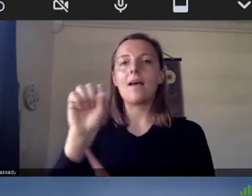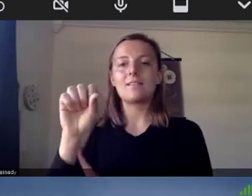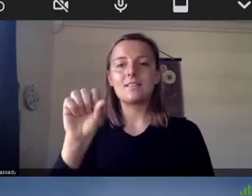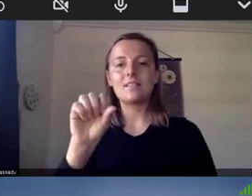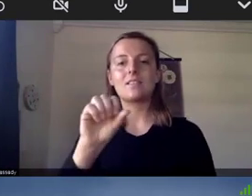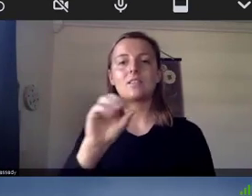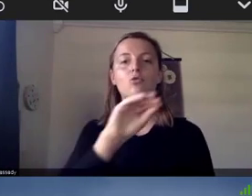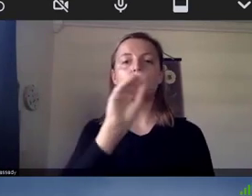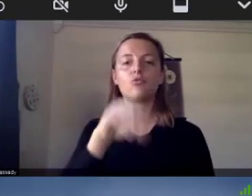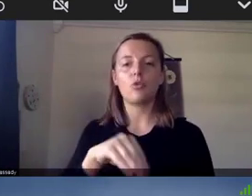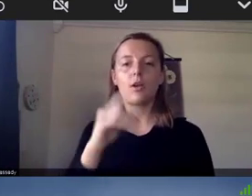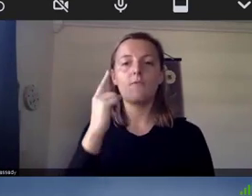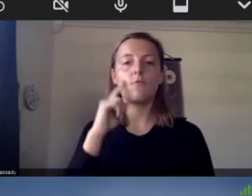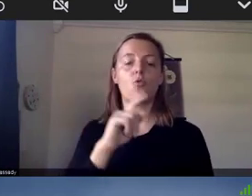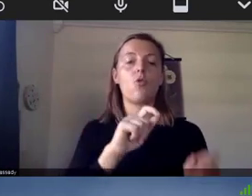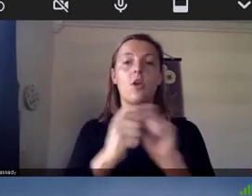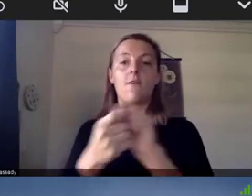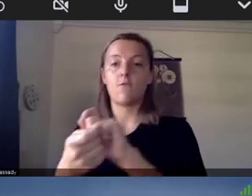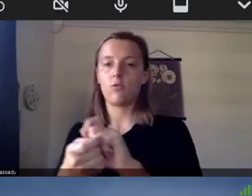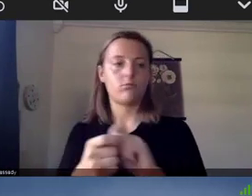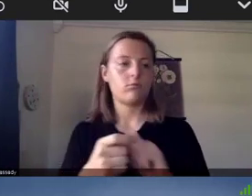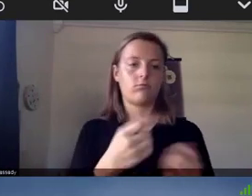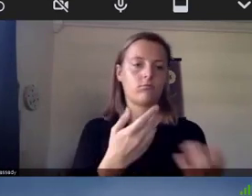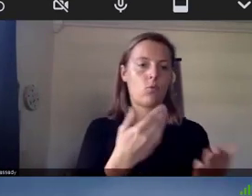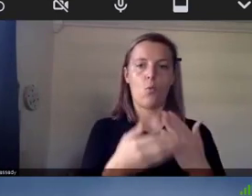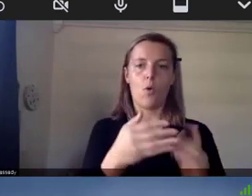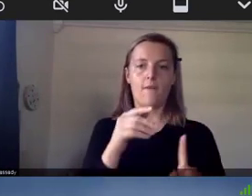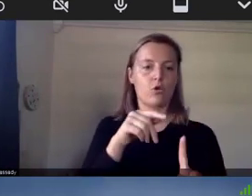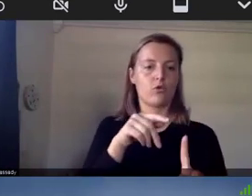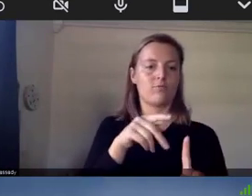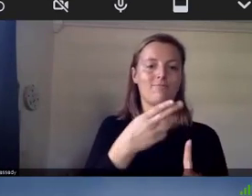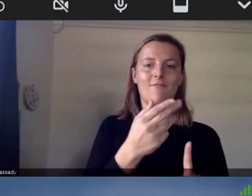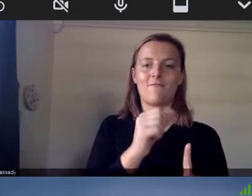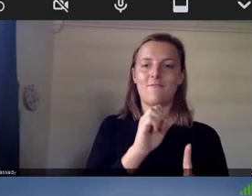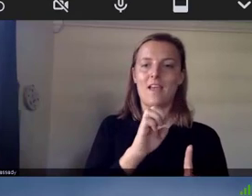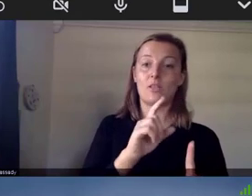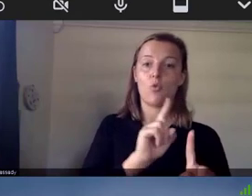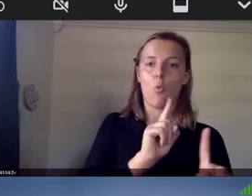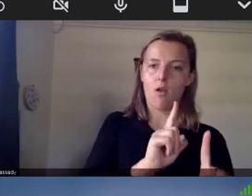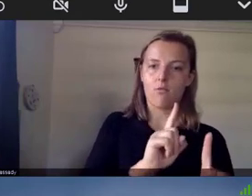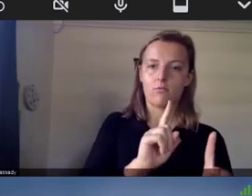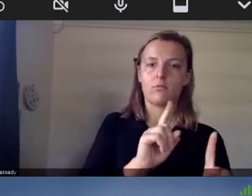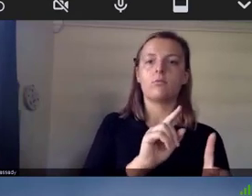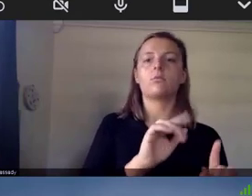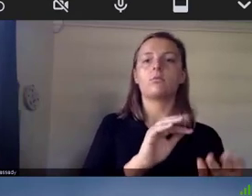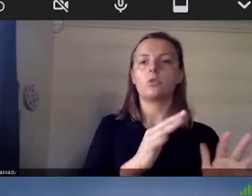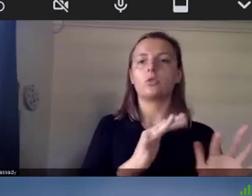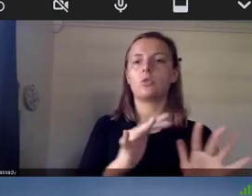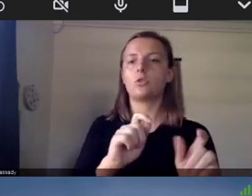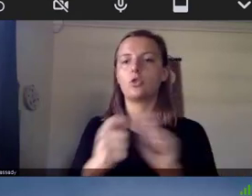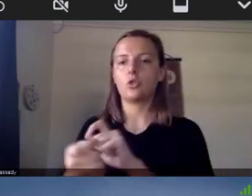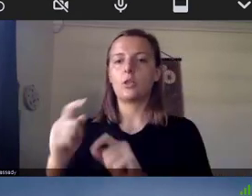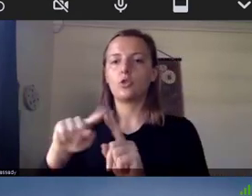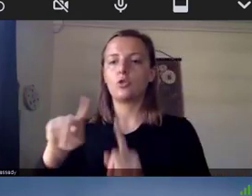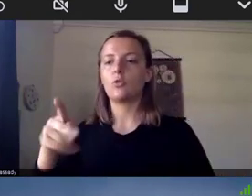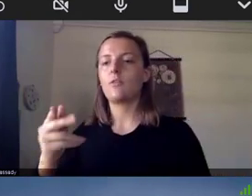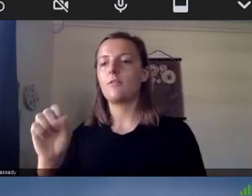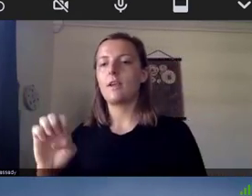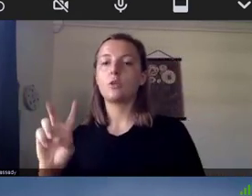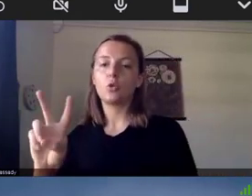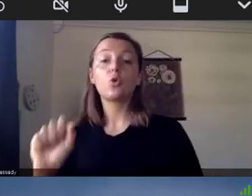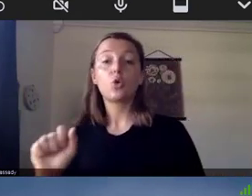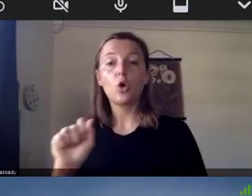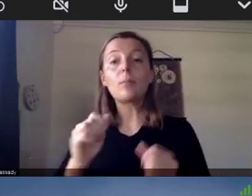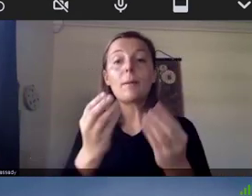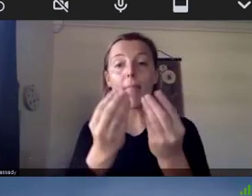phase two. So that could be boiling, it could be sublimation, it could be melting, right? And then we're going to multiply by